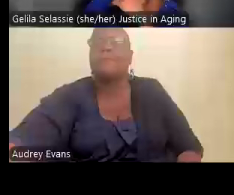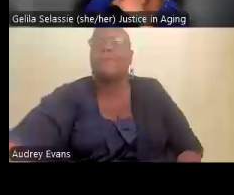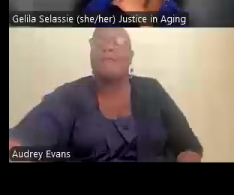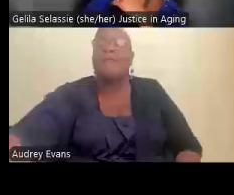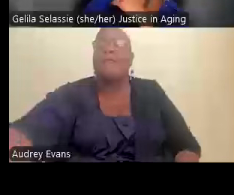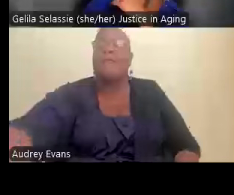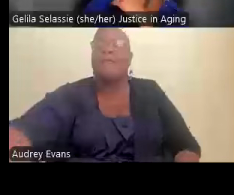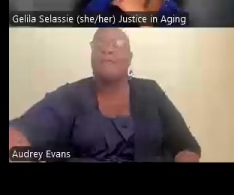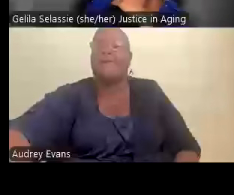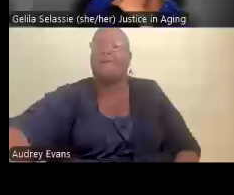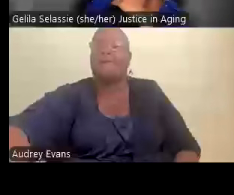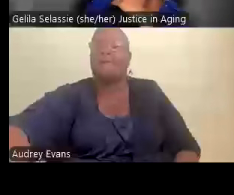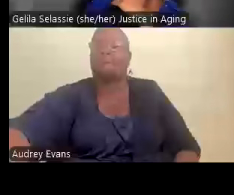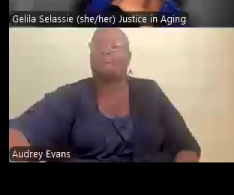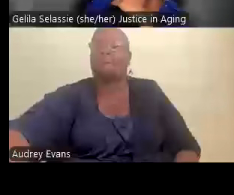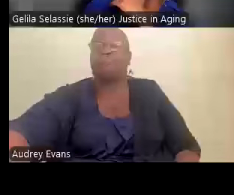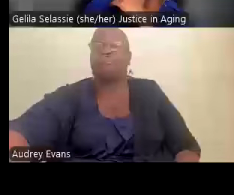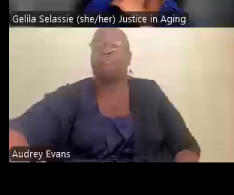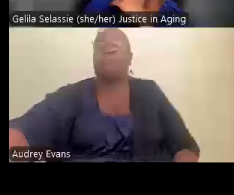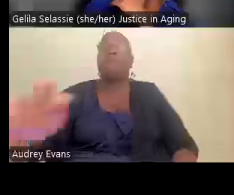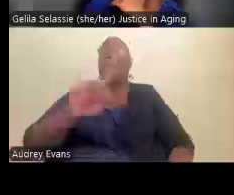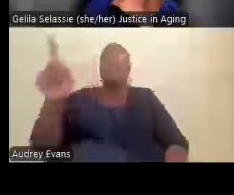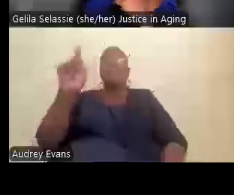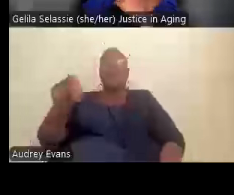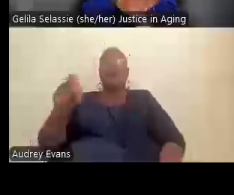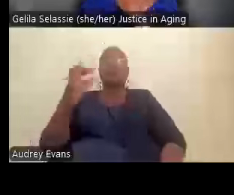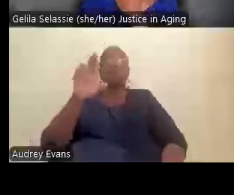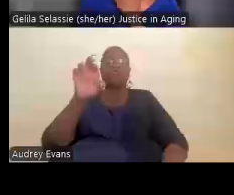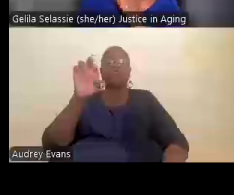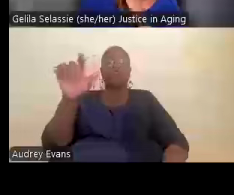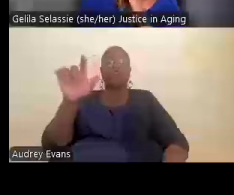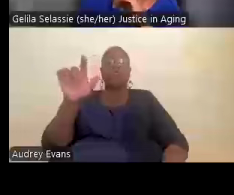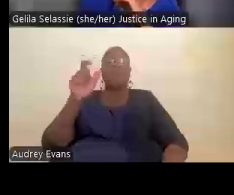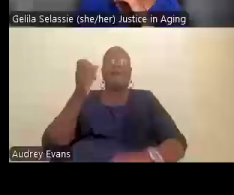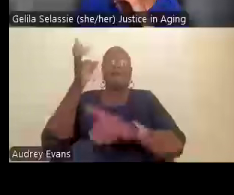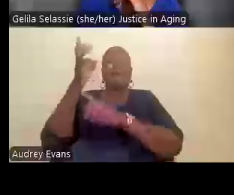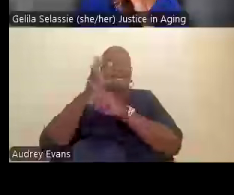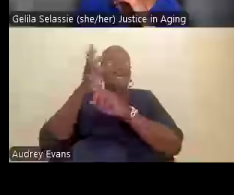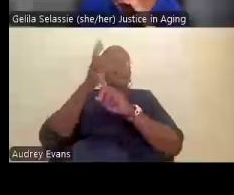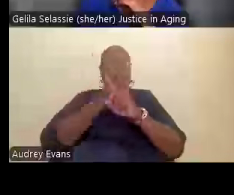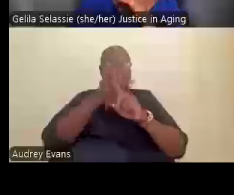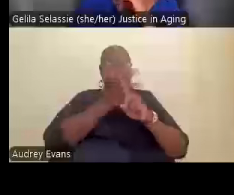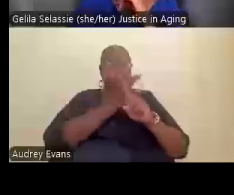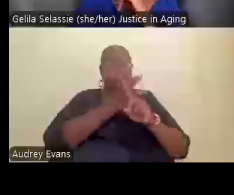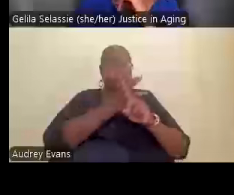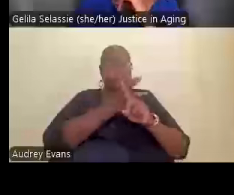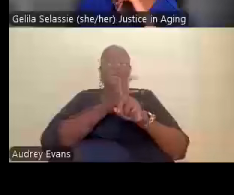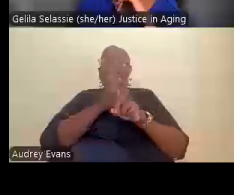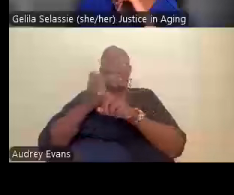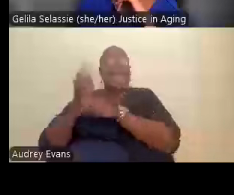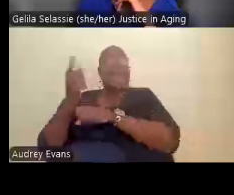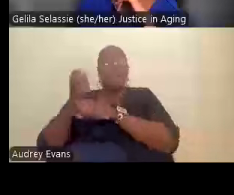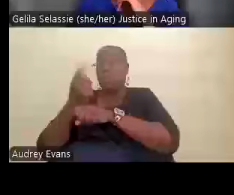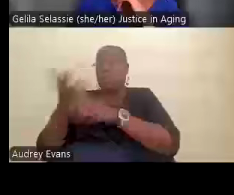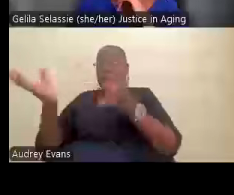are also now going to have to renew Medicaid every 6 months. So instead of annually, they will